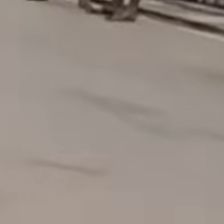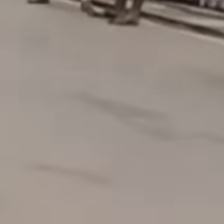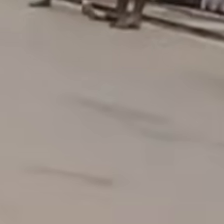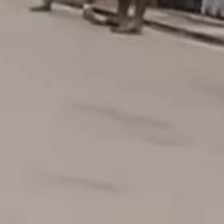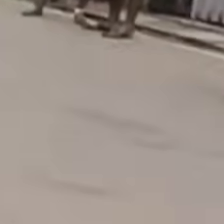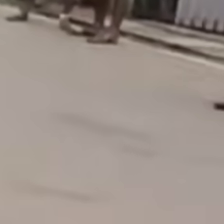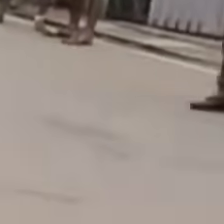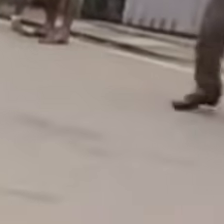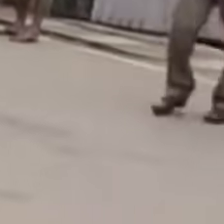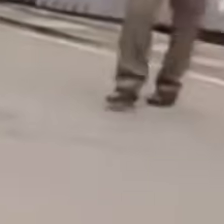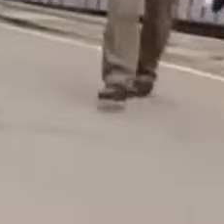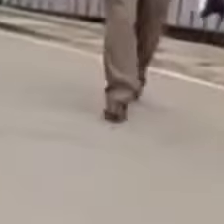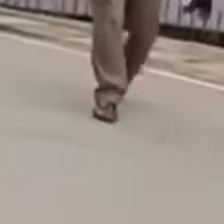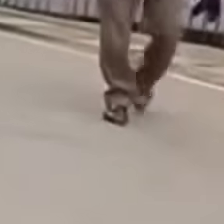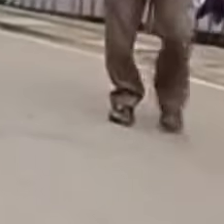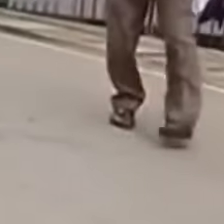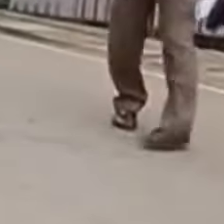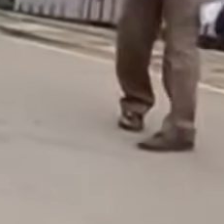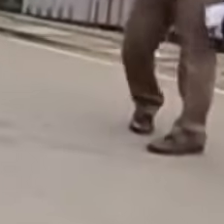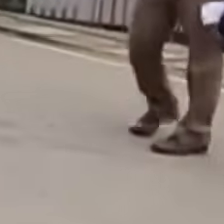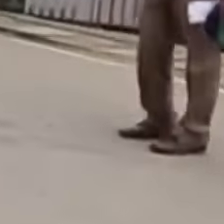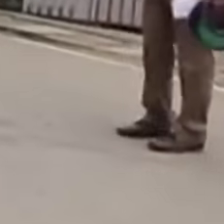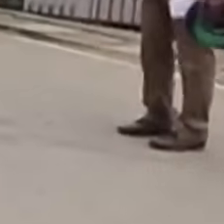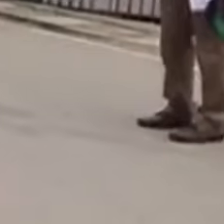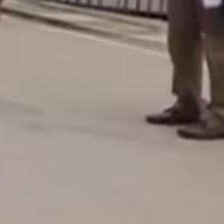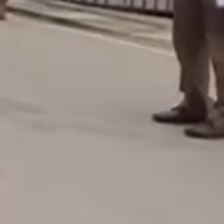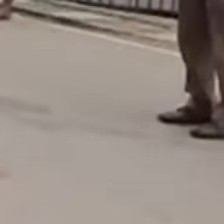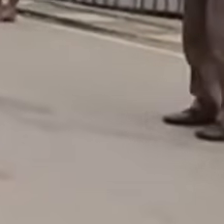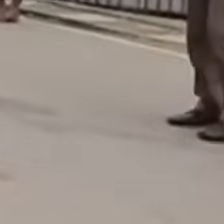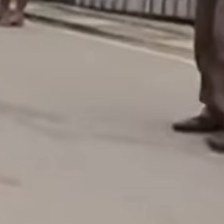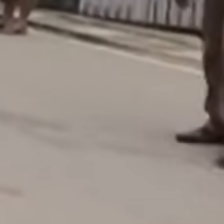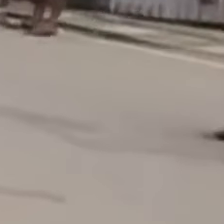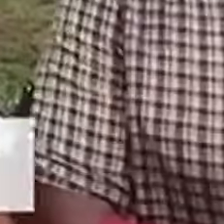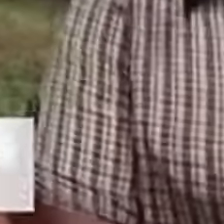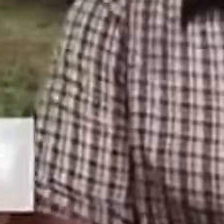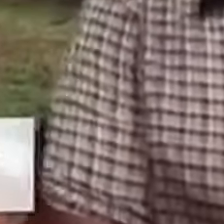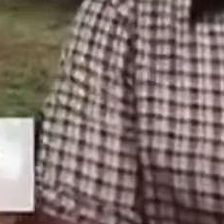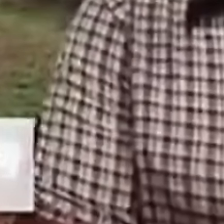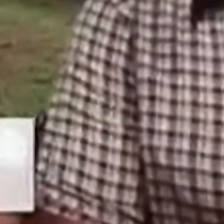had hanged himself between 3:30 and 3:40 this morning.